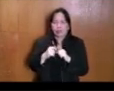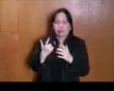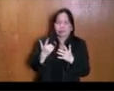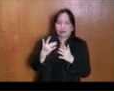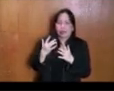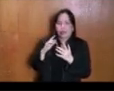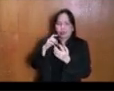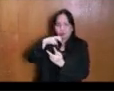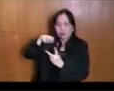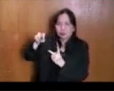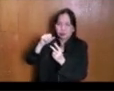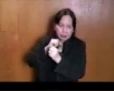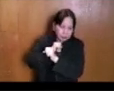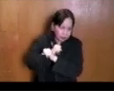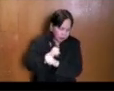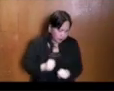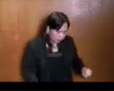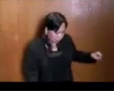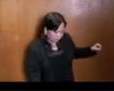transition.